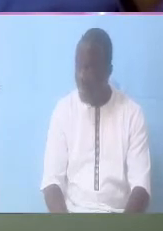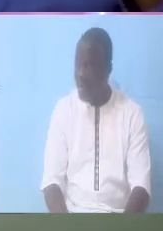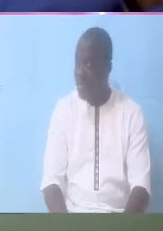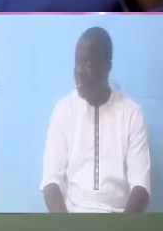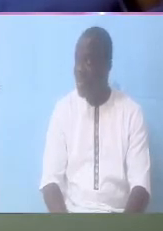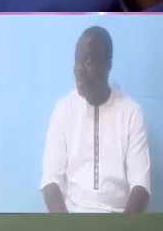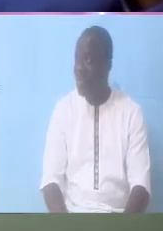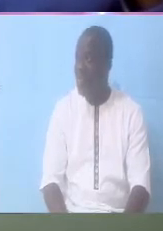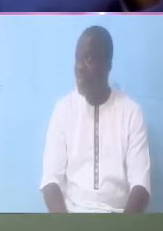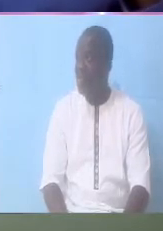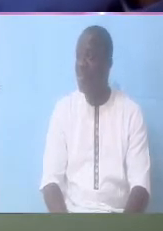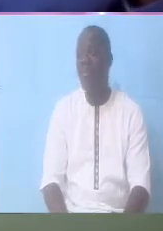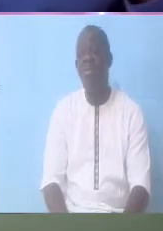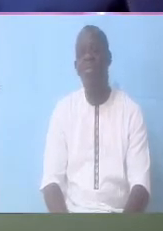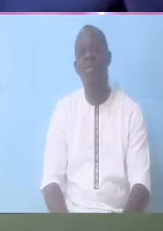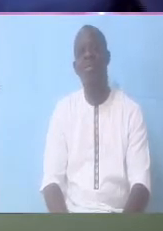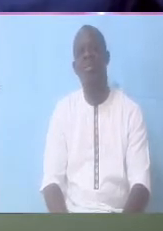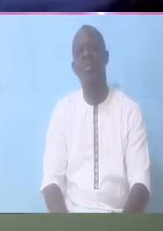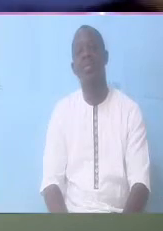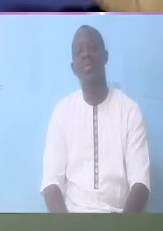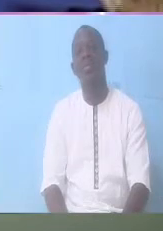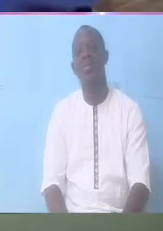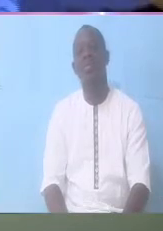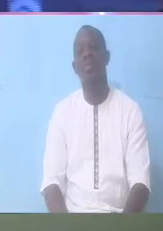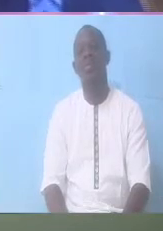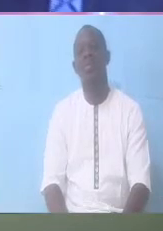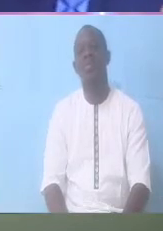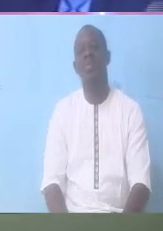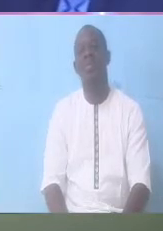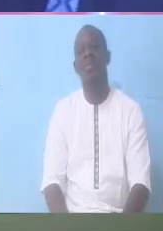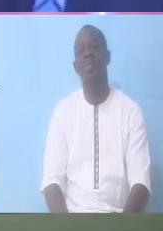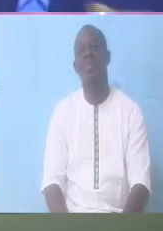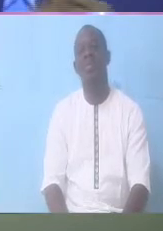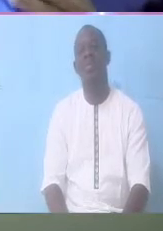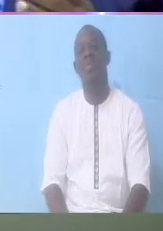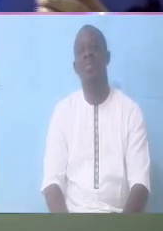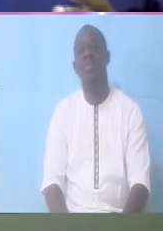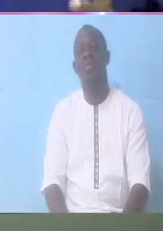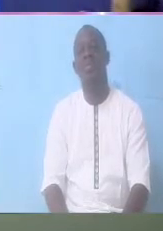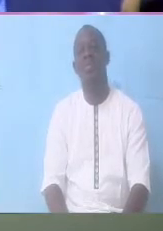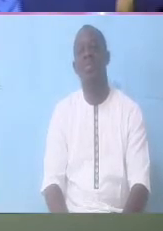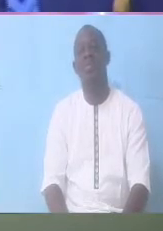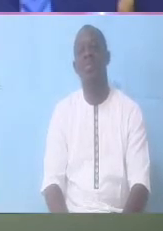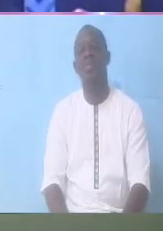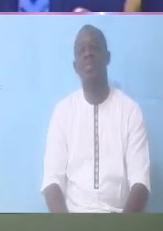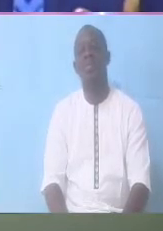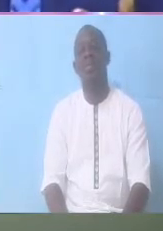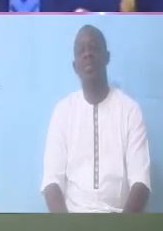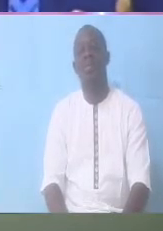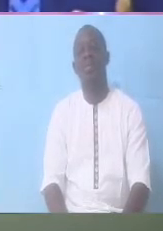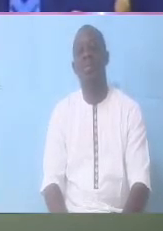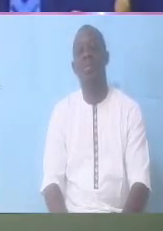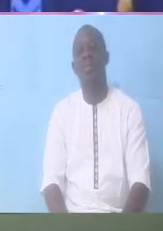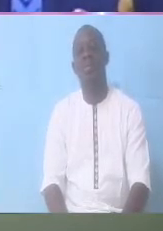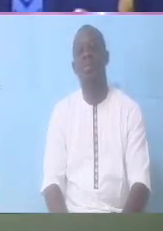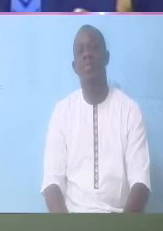to Fort Bullen. Yes. But let's first talk about the witch hunting.